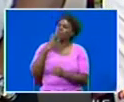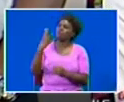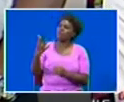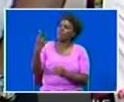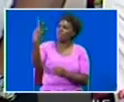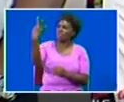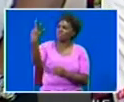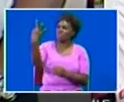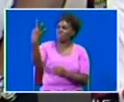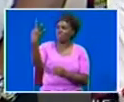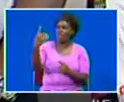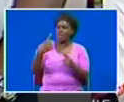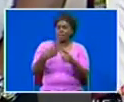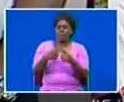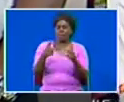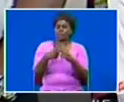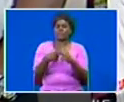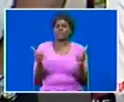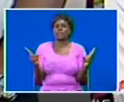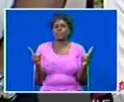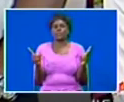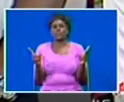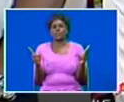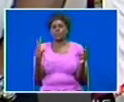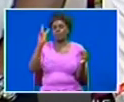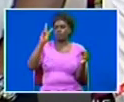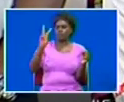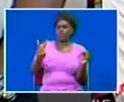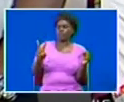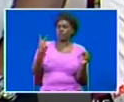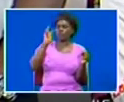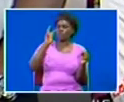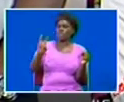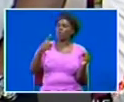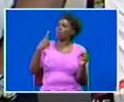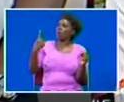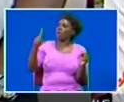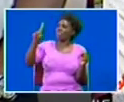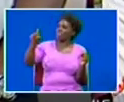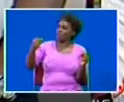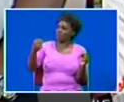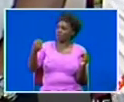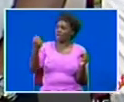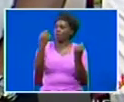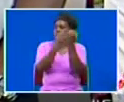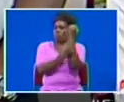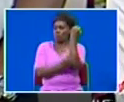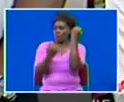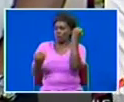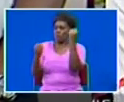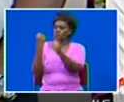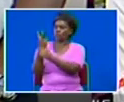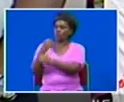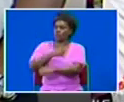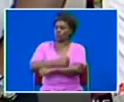403 students. Wow. But we started already. Okay. And our vision is to be able to see 1,000 students be taken through high school